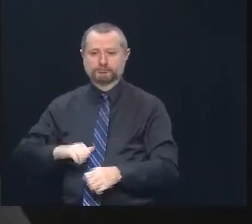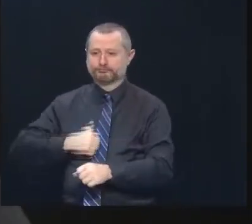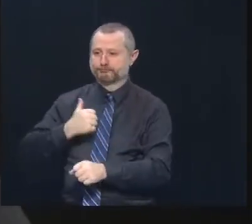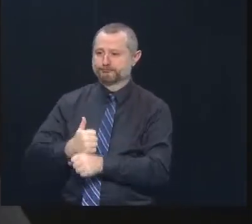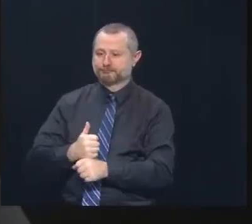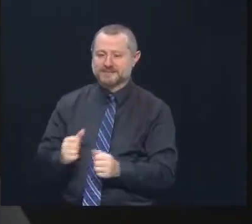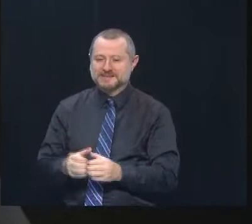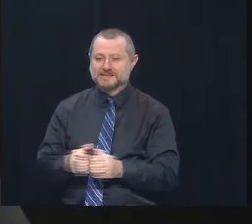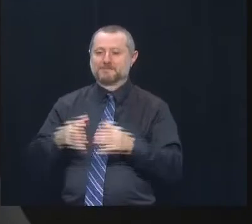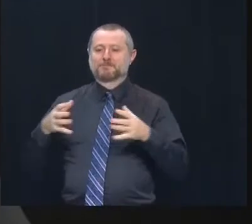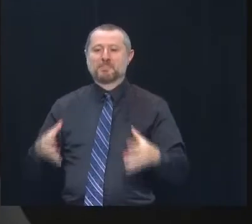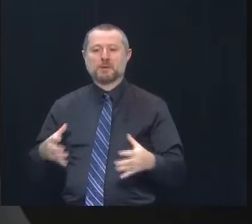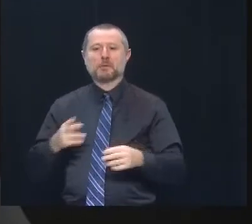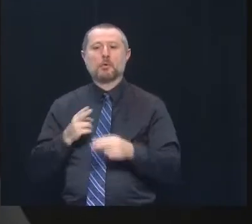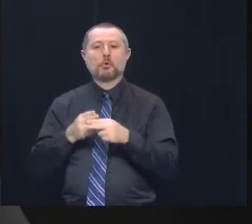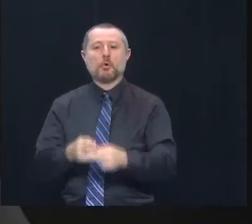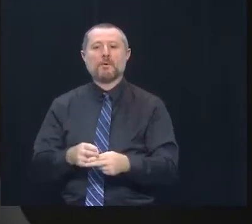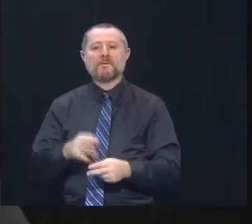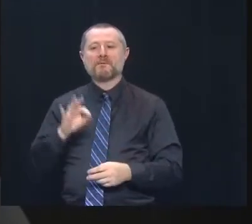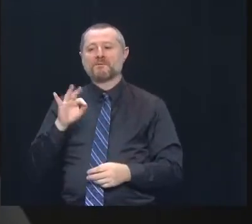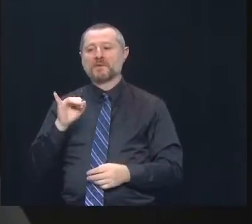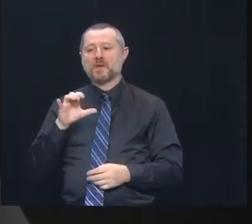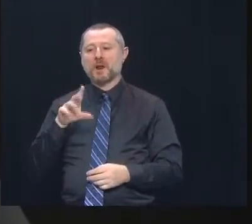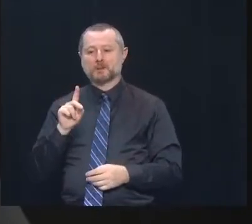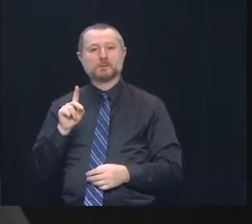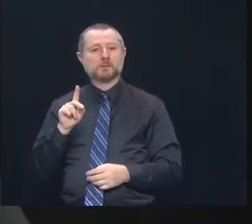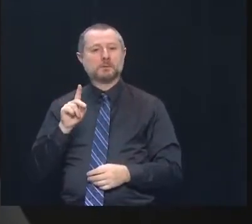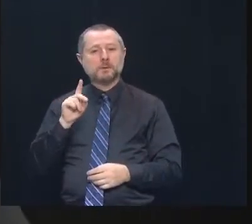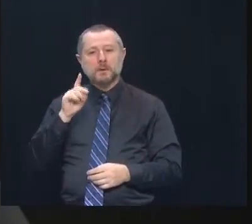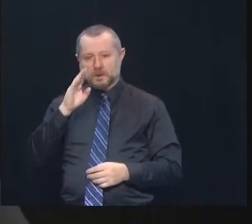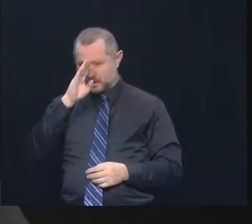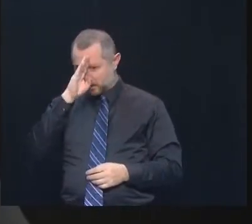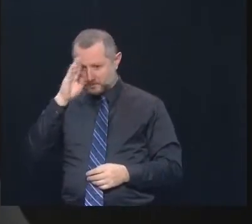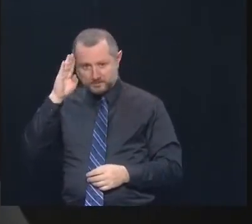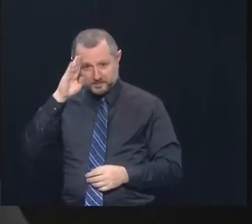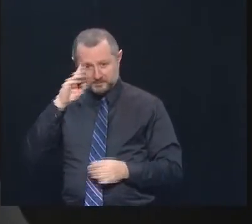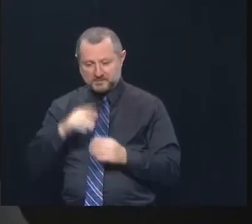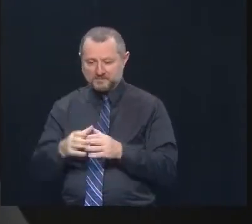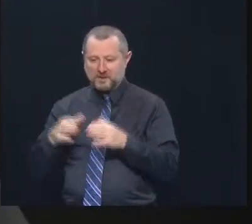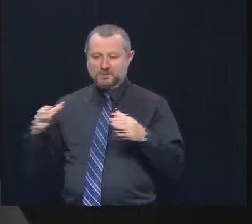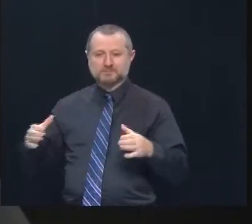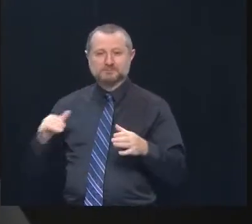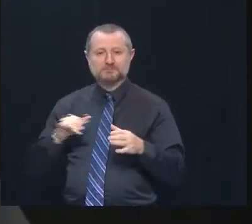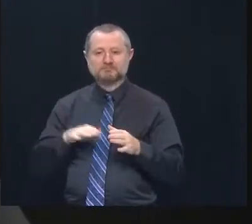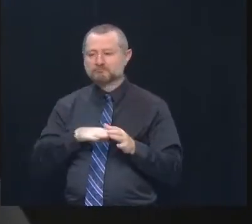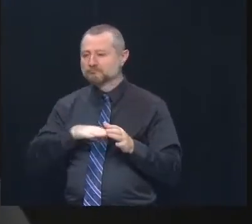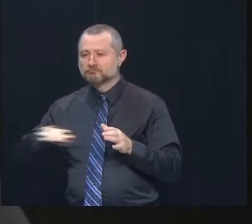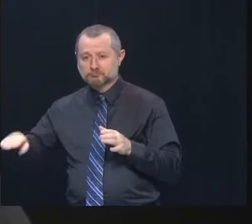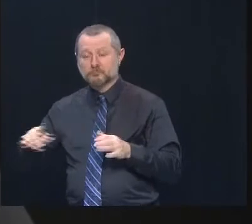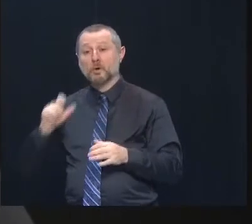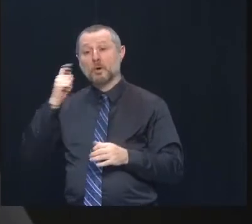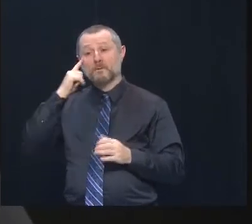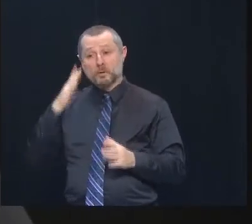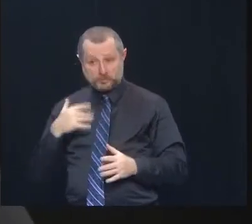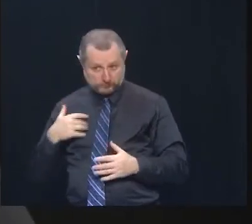hospital. I've been talking to governors across the state. They are across the nation. They are starting to open